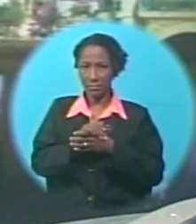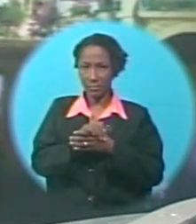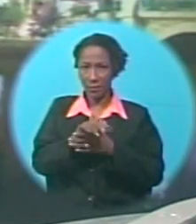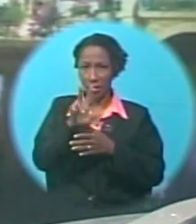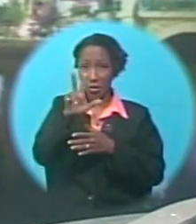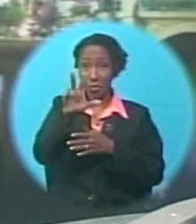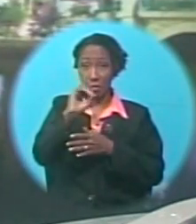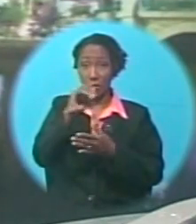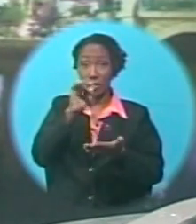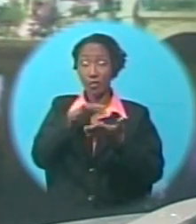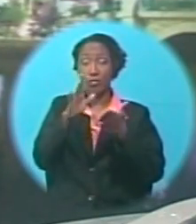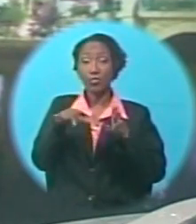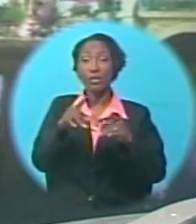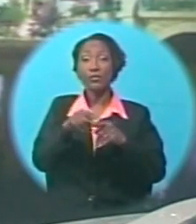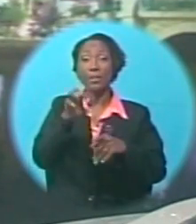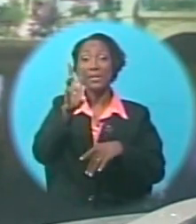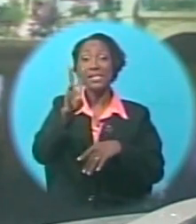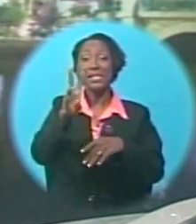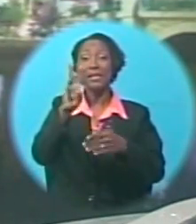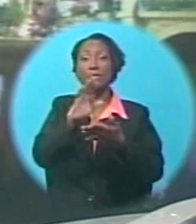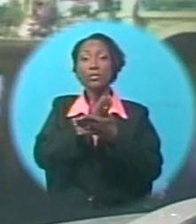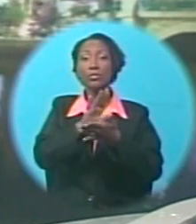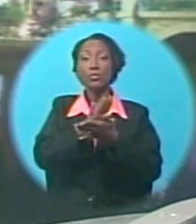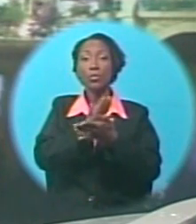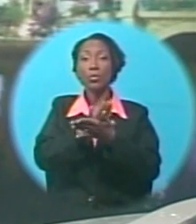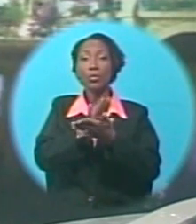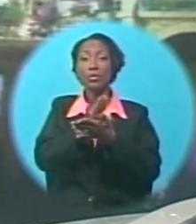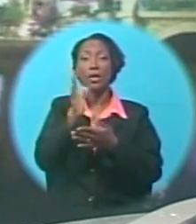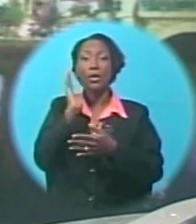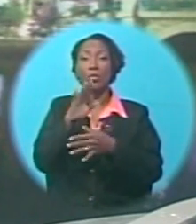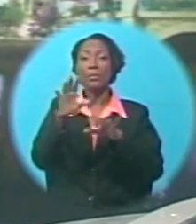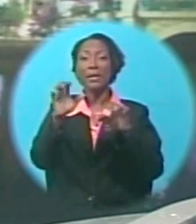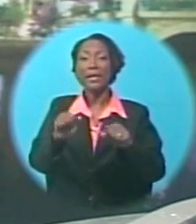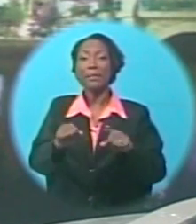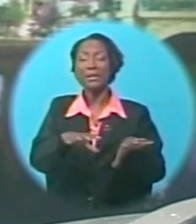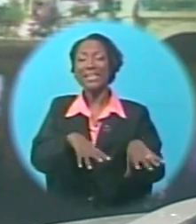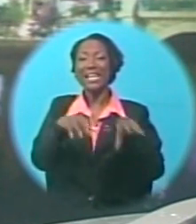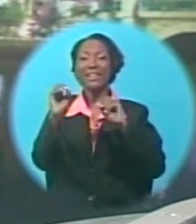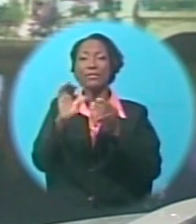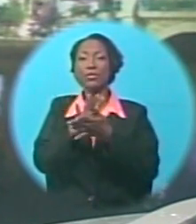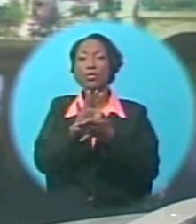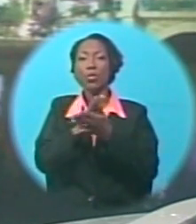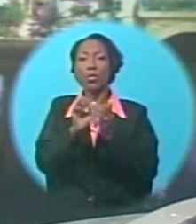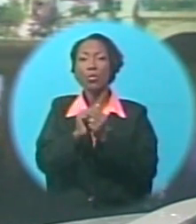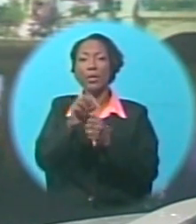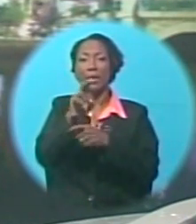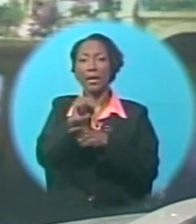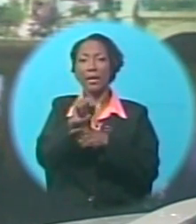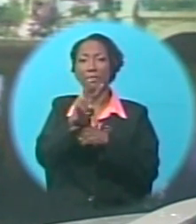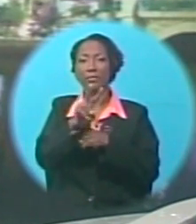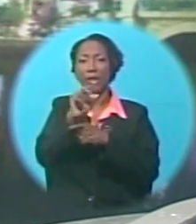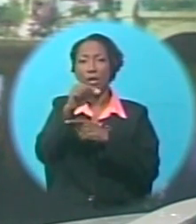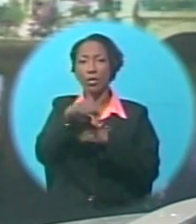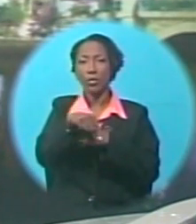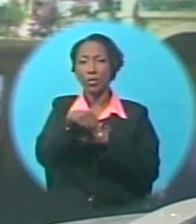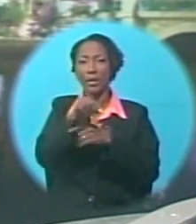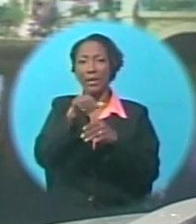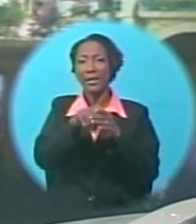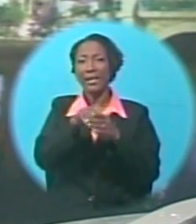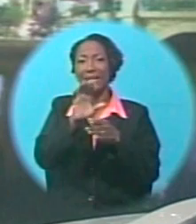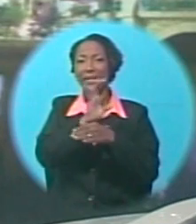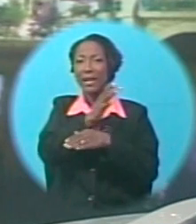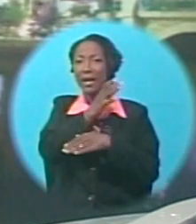"30 students from 6 secondary schools across the island will be able to leave school with a national vocational qualification